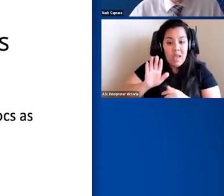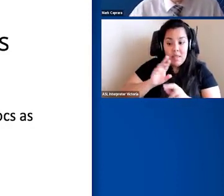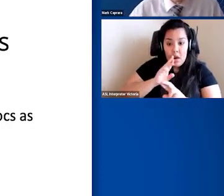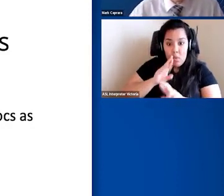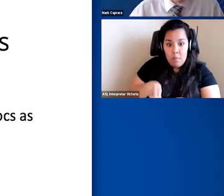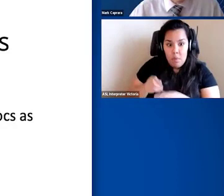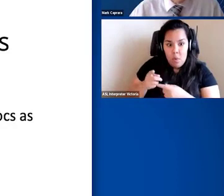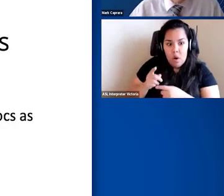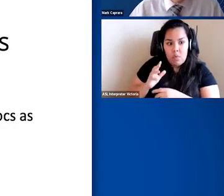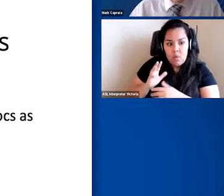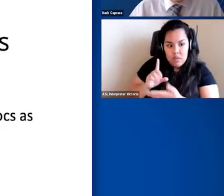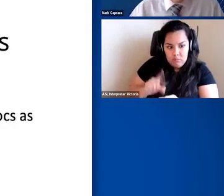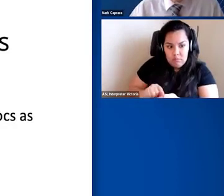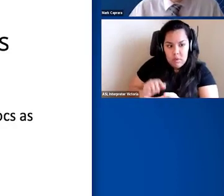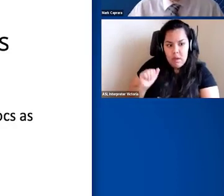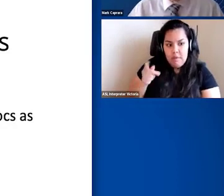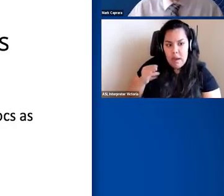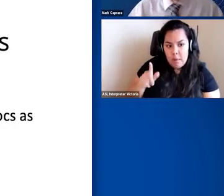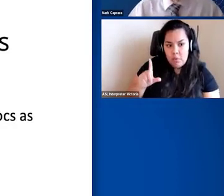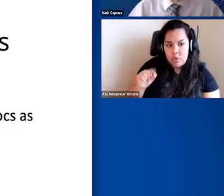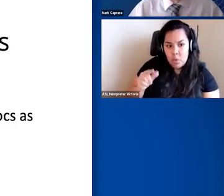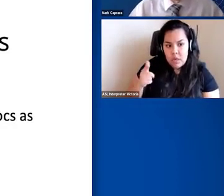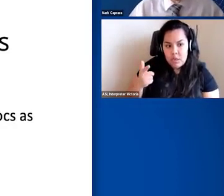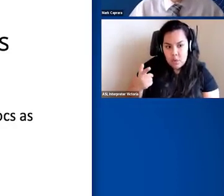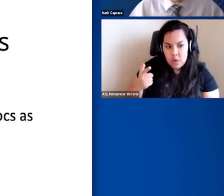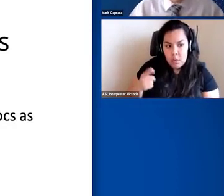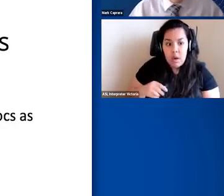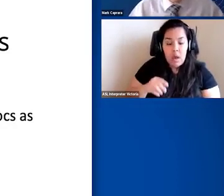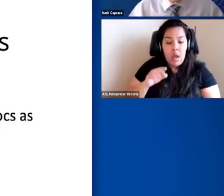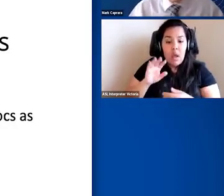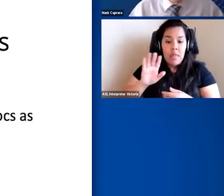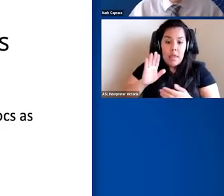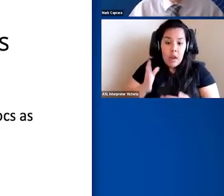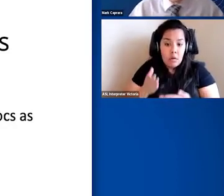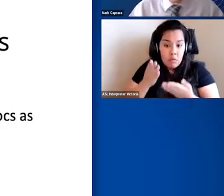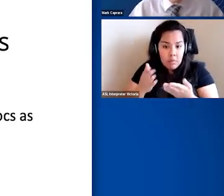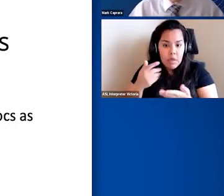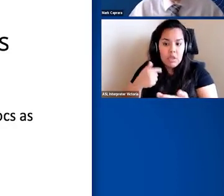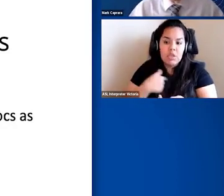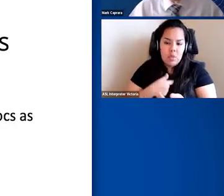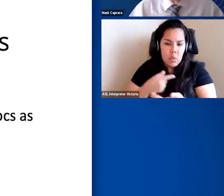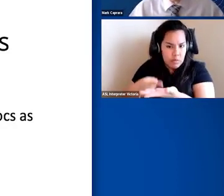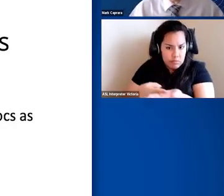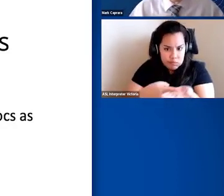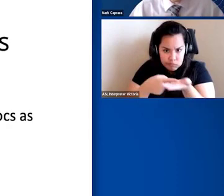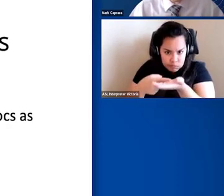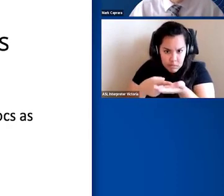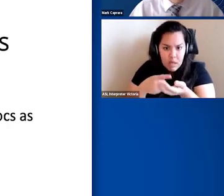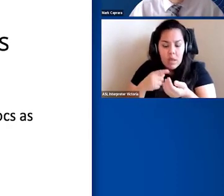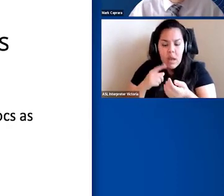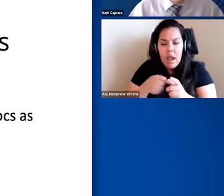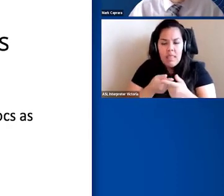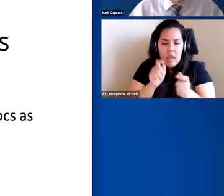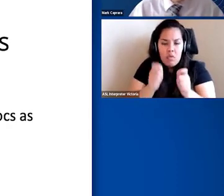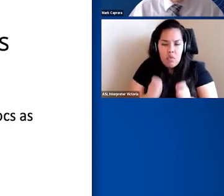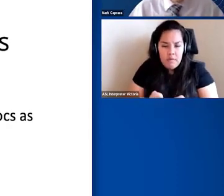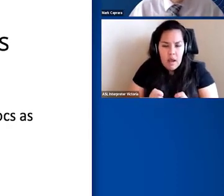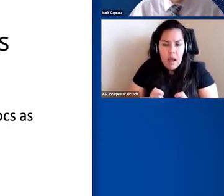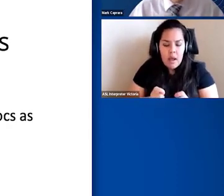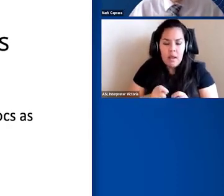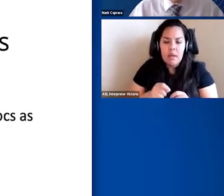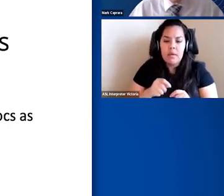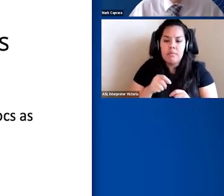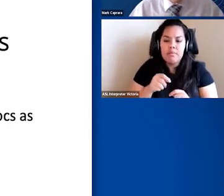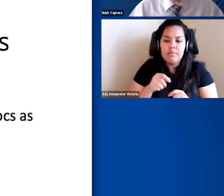of 2021. The recommendations were then discussed and refined somewhat by NIH working groups. And this went